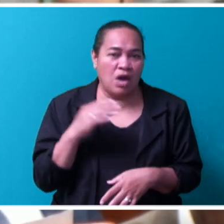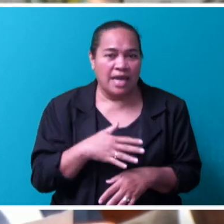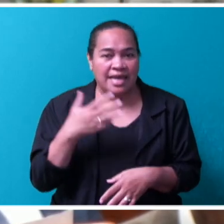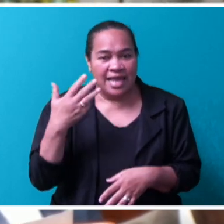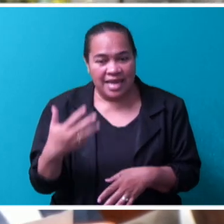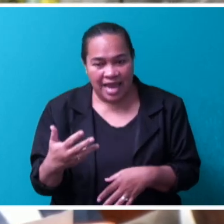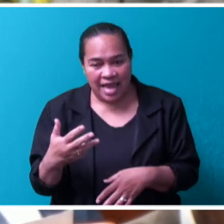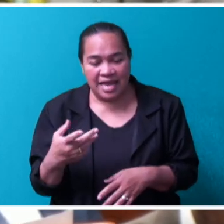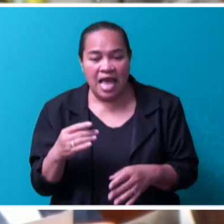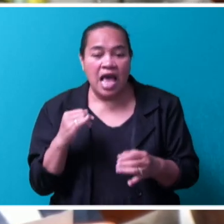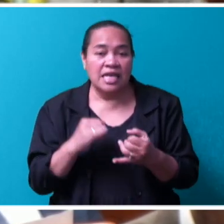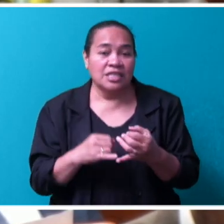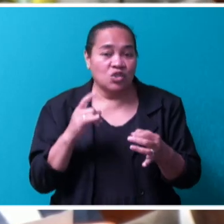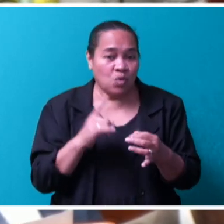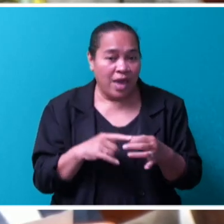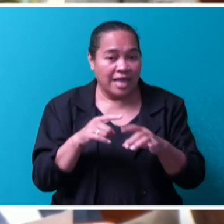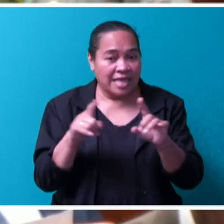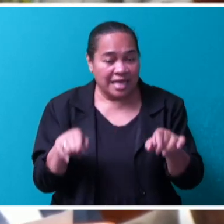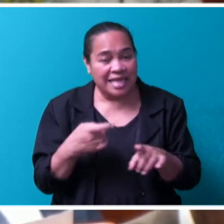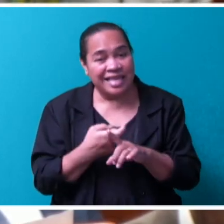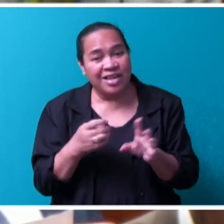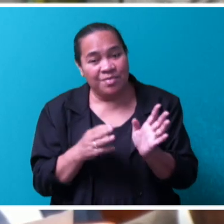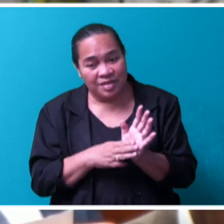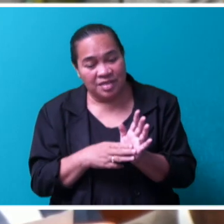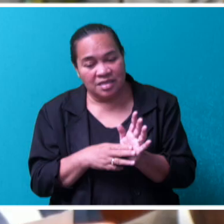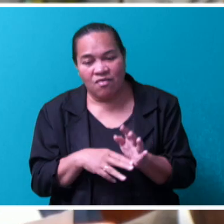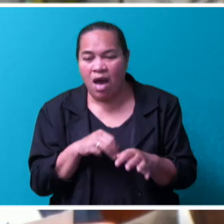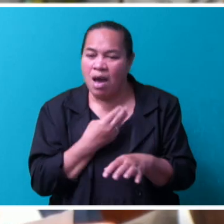square kilometers of community-managed marine areas.